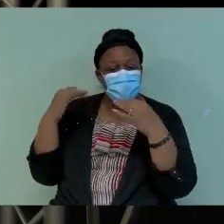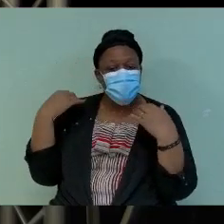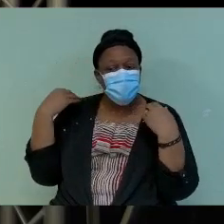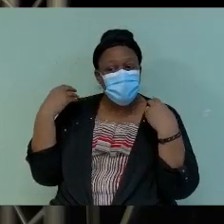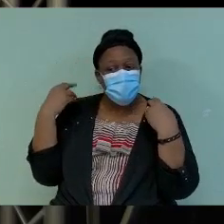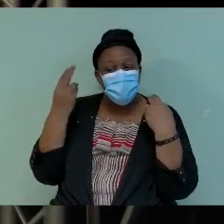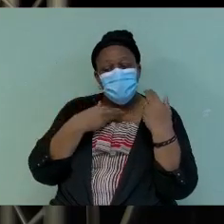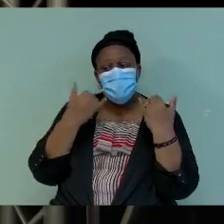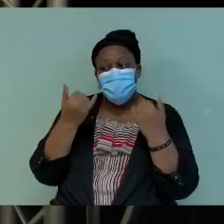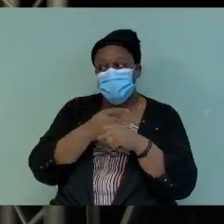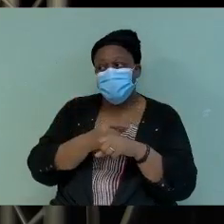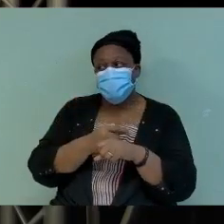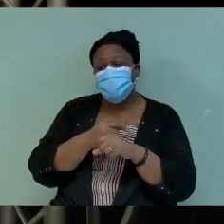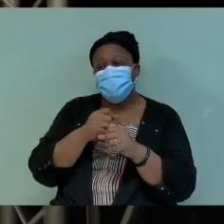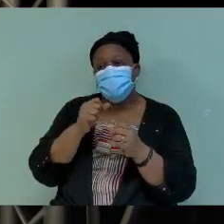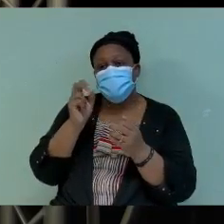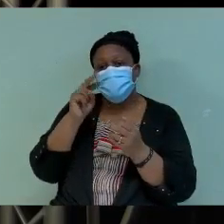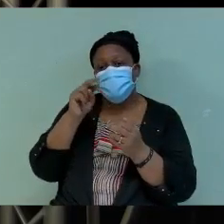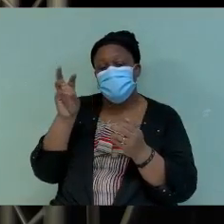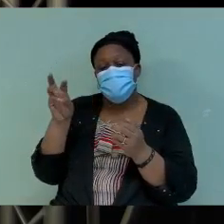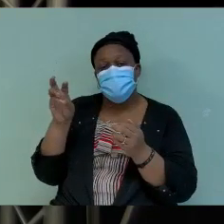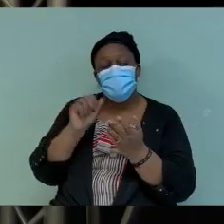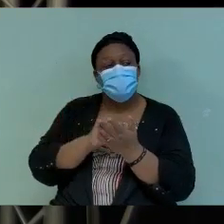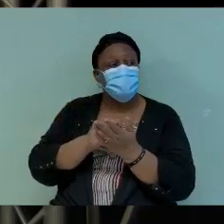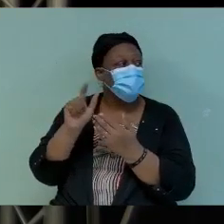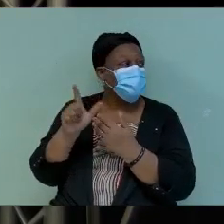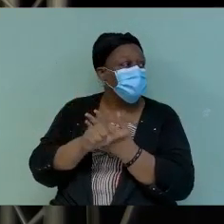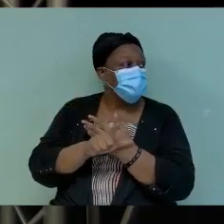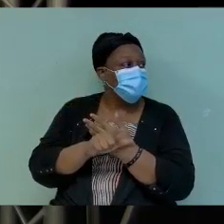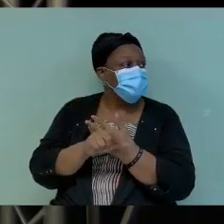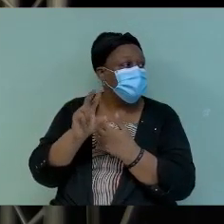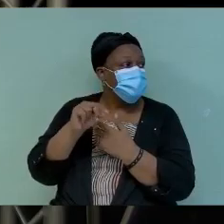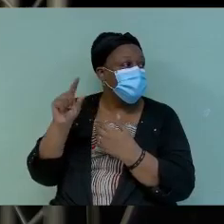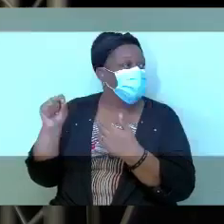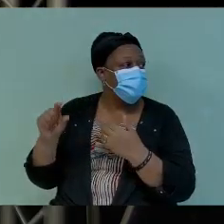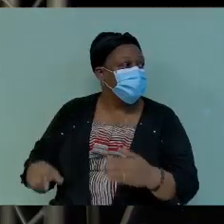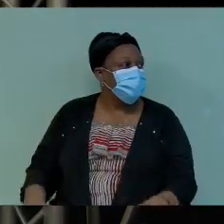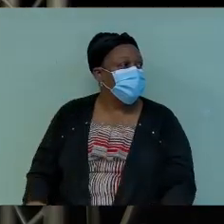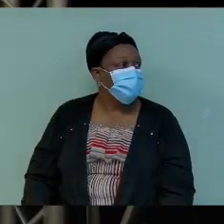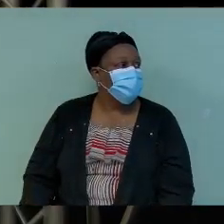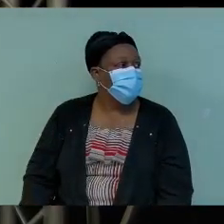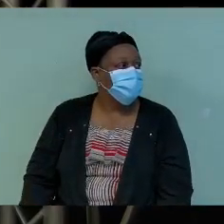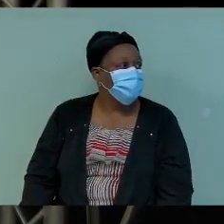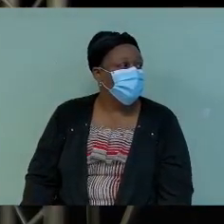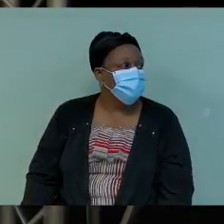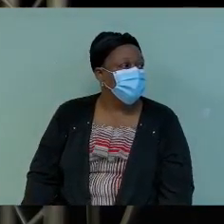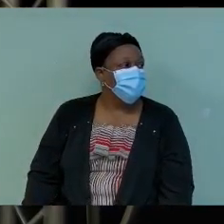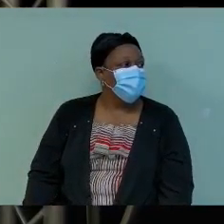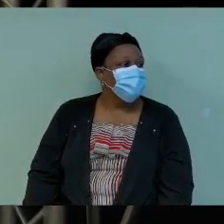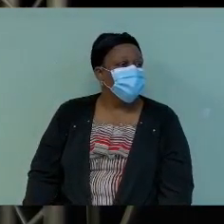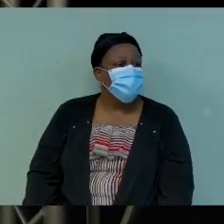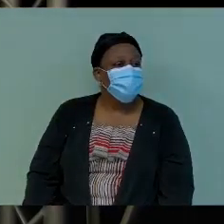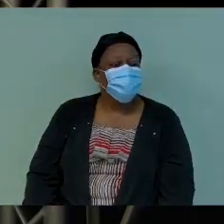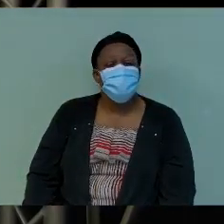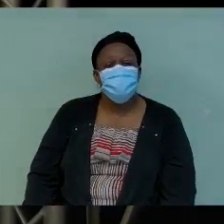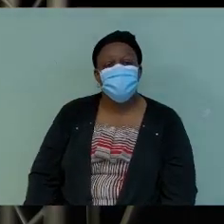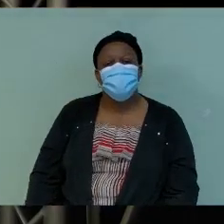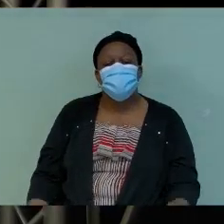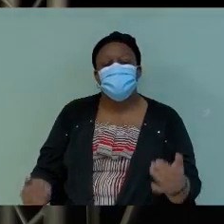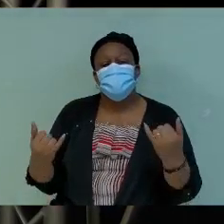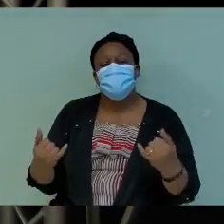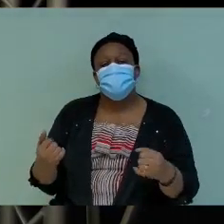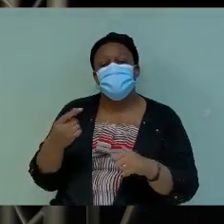2020. We continue with the wonderful celebrations. Today is the man of the hour's birthday,